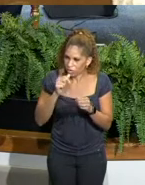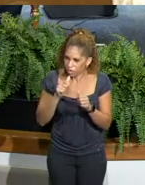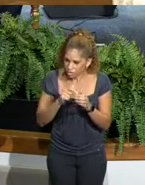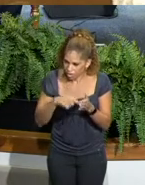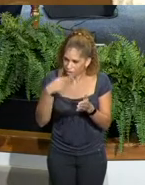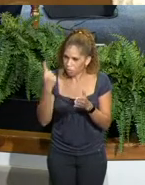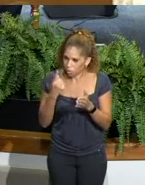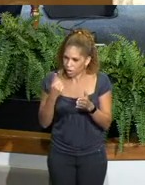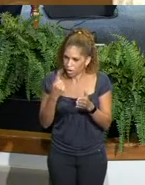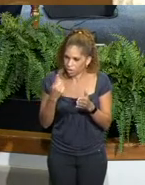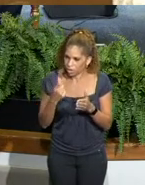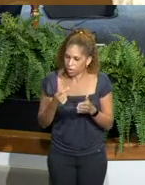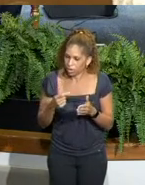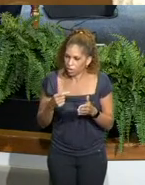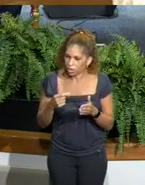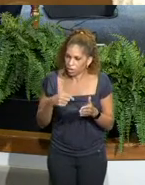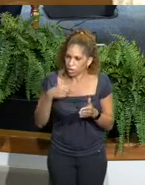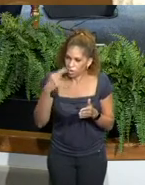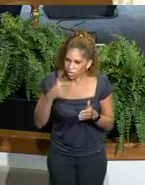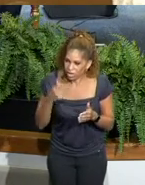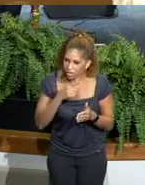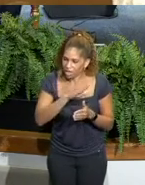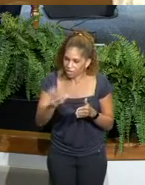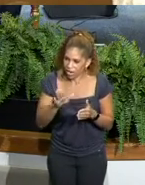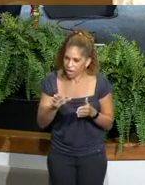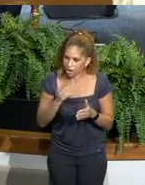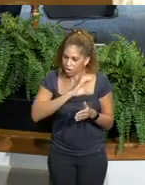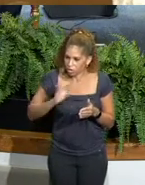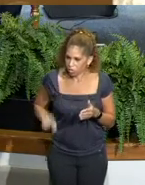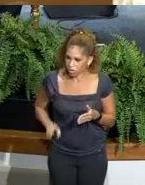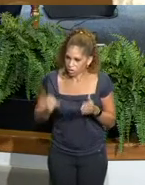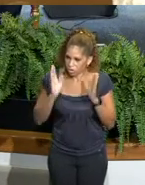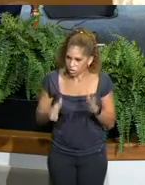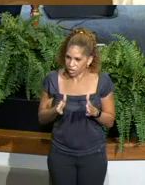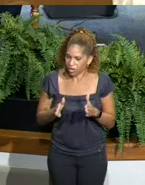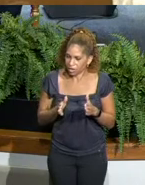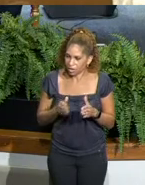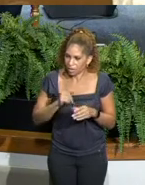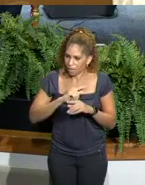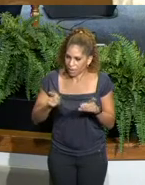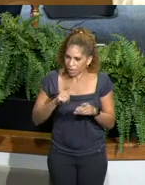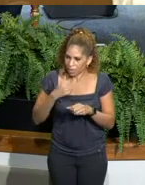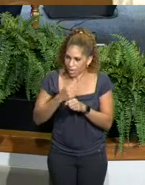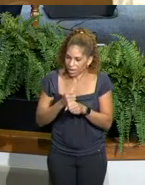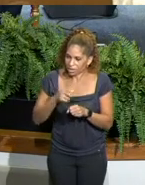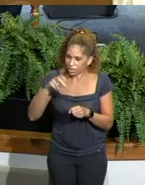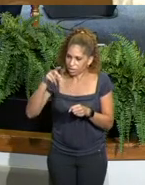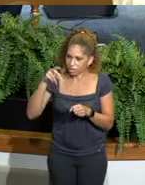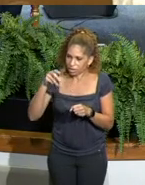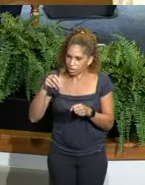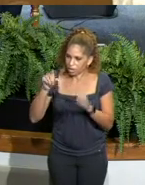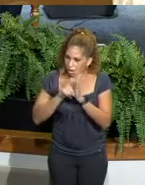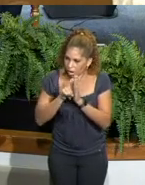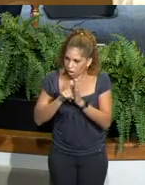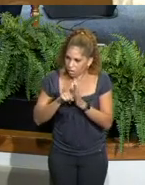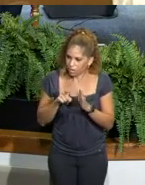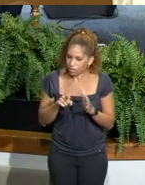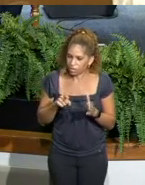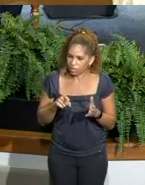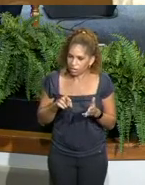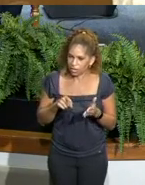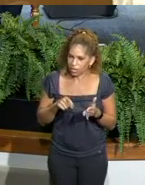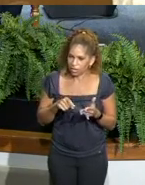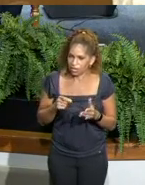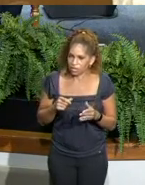creates policy to take your health care and do everything unchristian? What myth makes